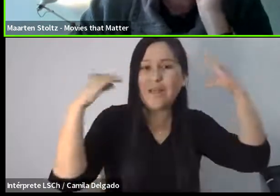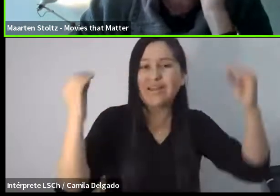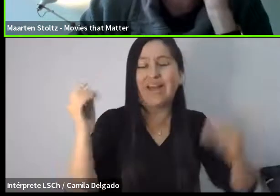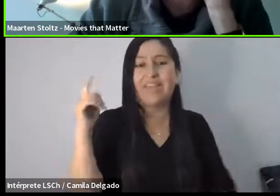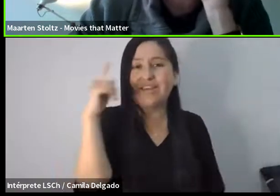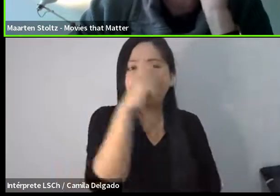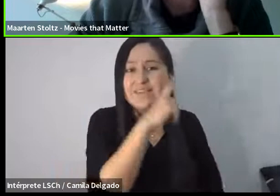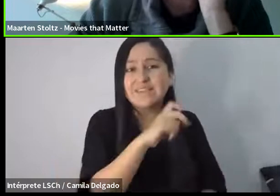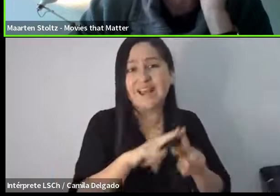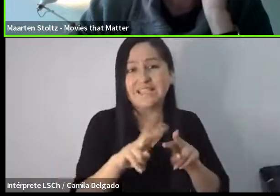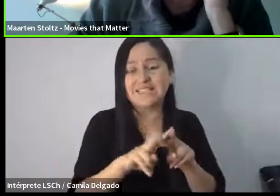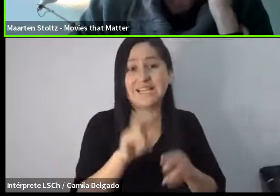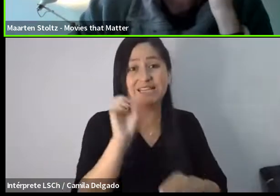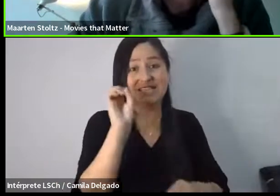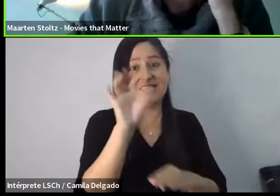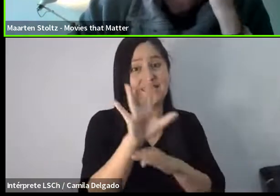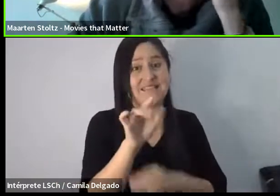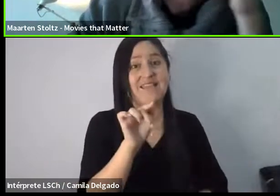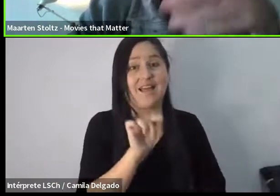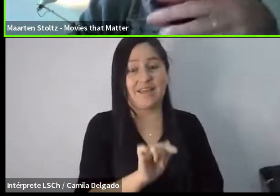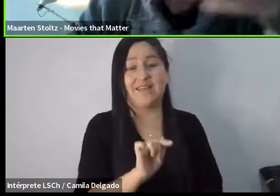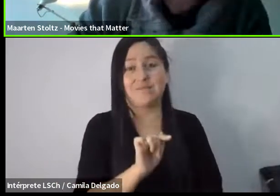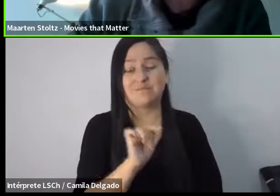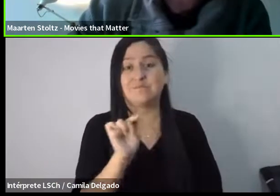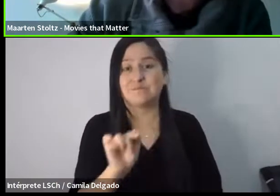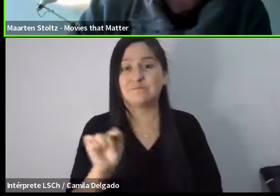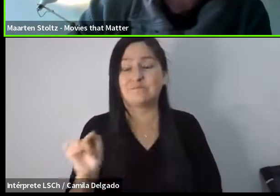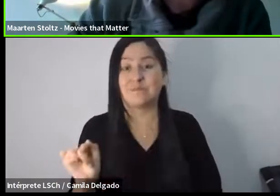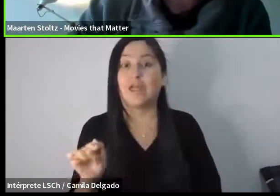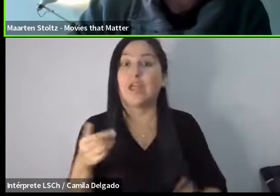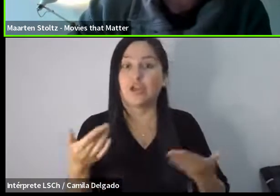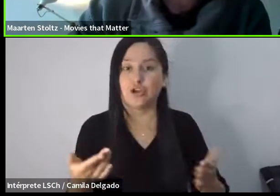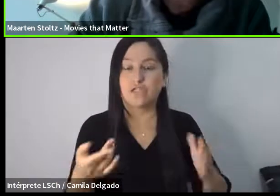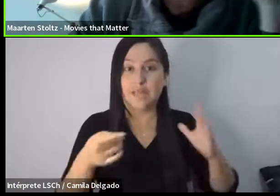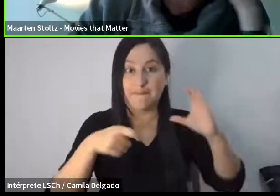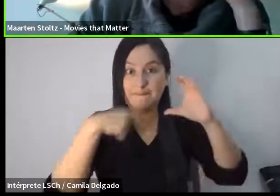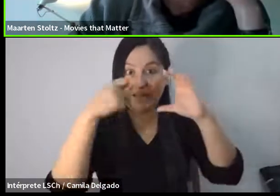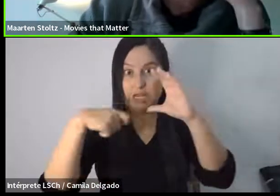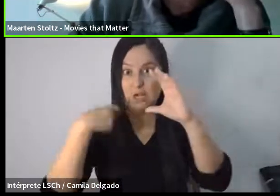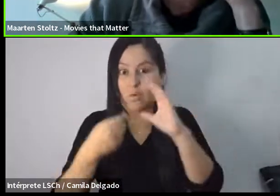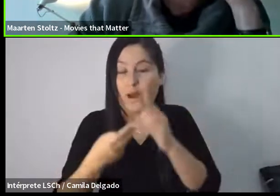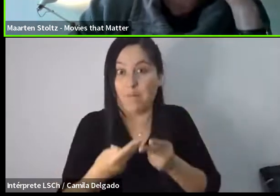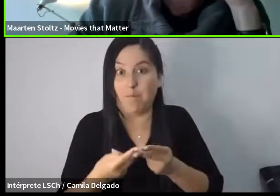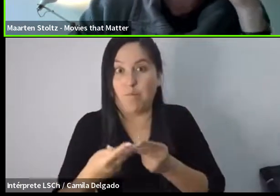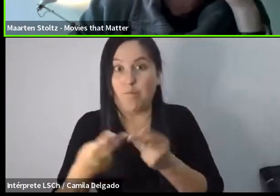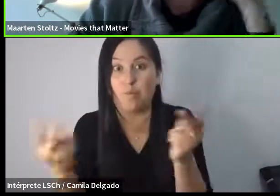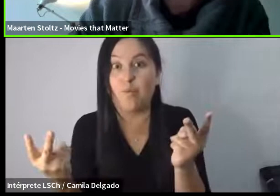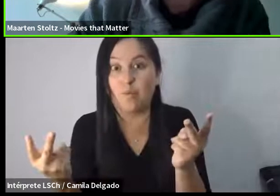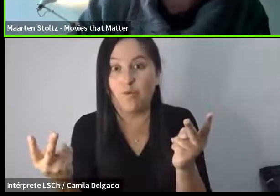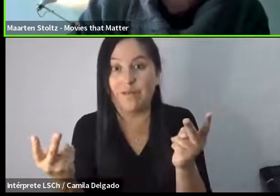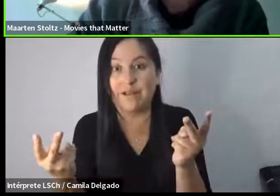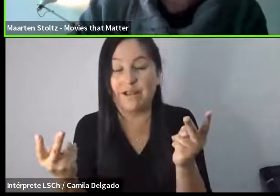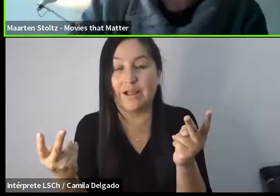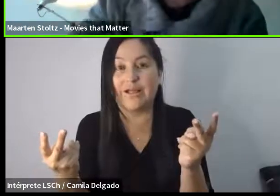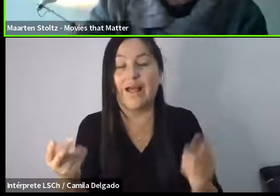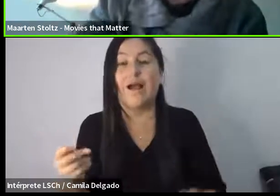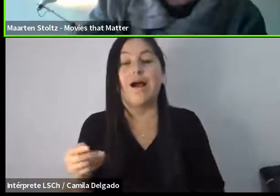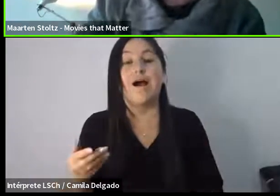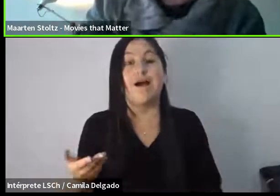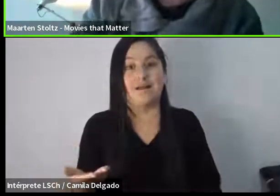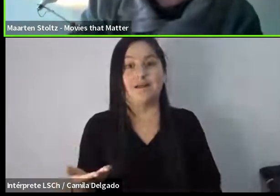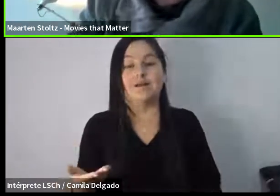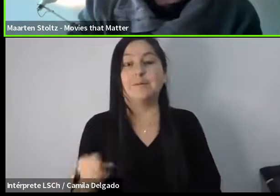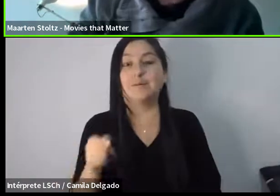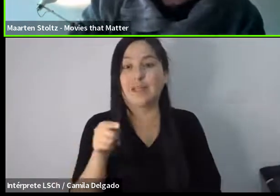does get out of the country, Movies That Matter and One World are one of the platforms that acknowledge